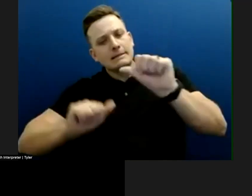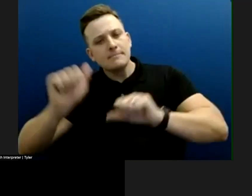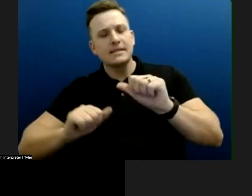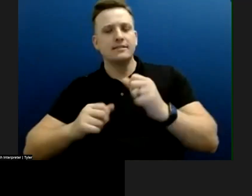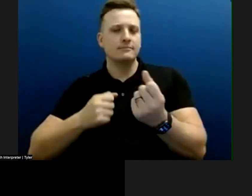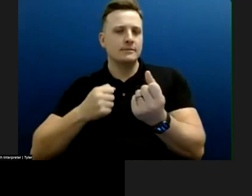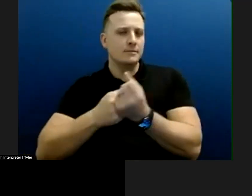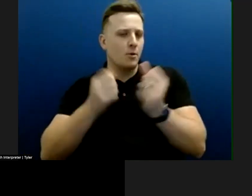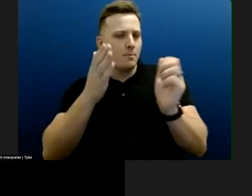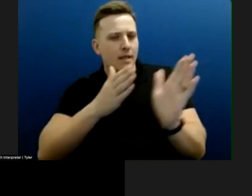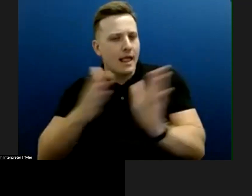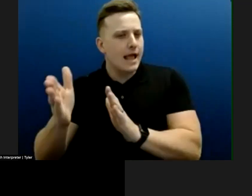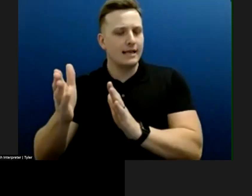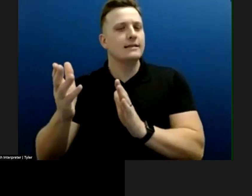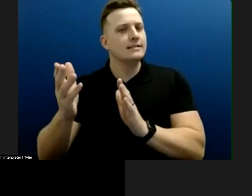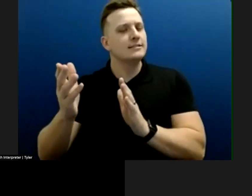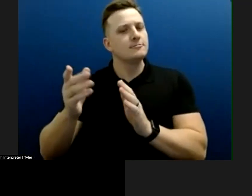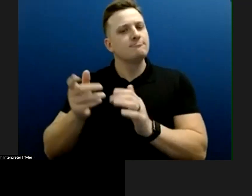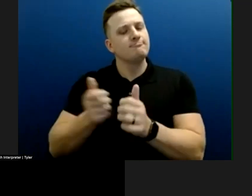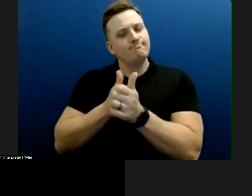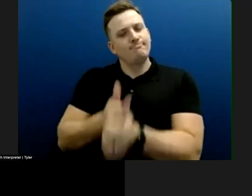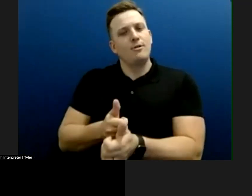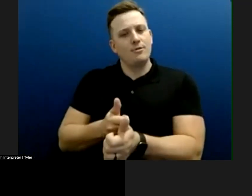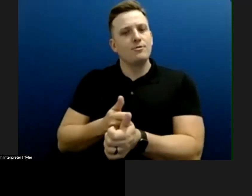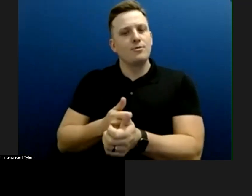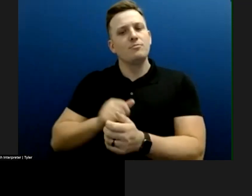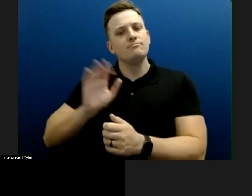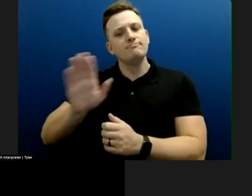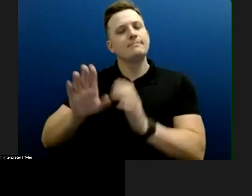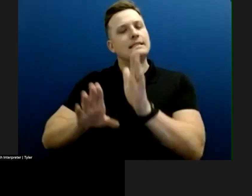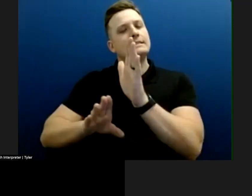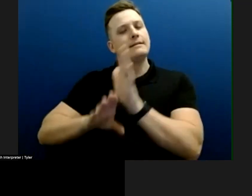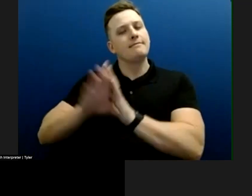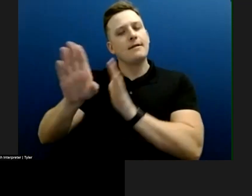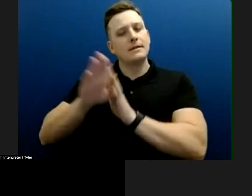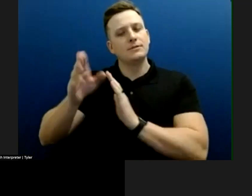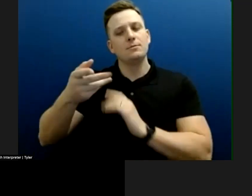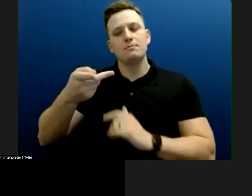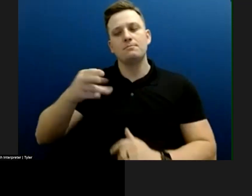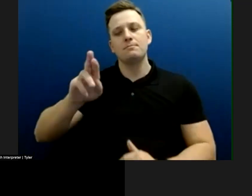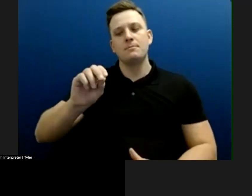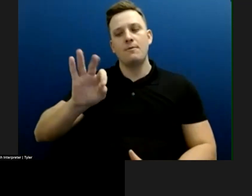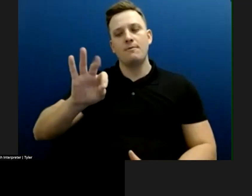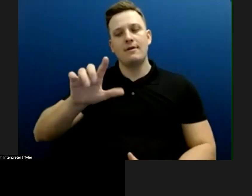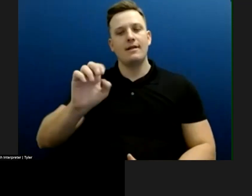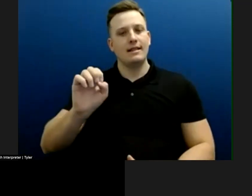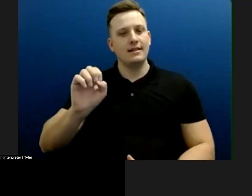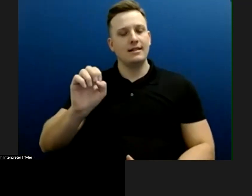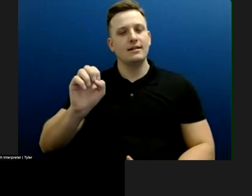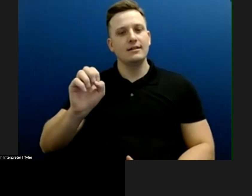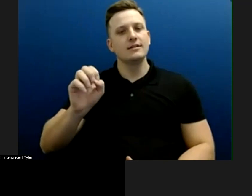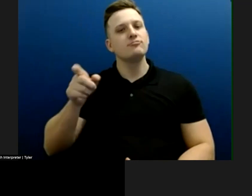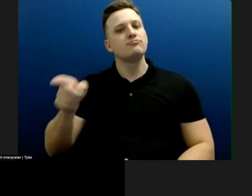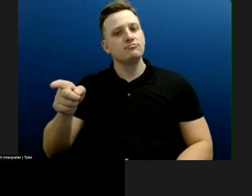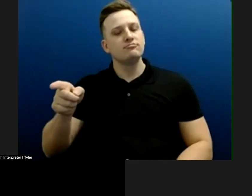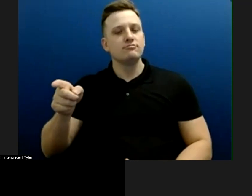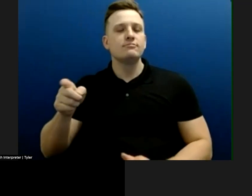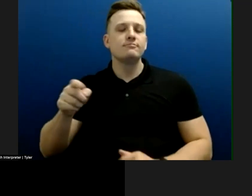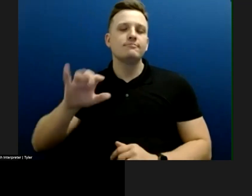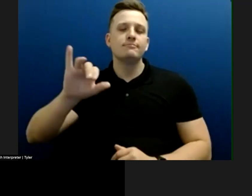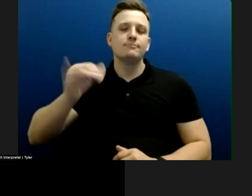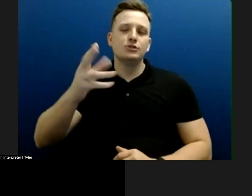built around the developmental profile that John and his wife Jacqueline